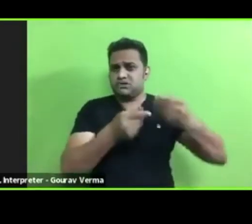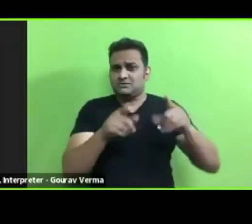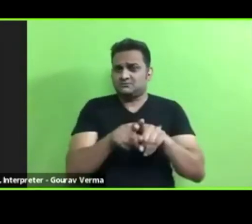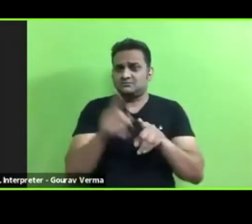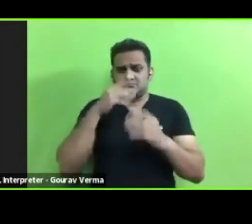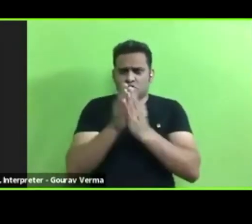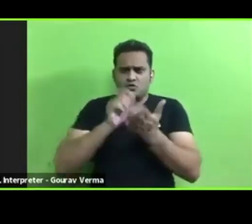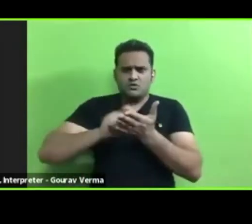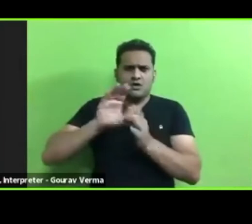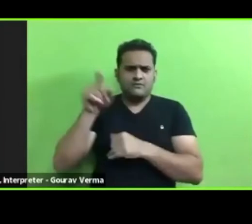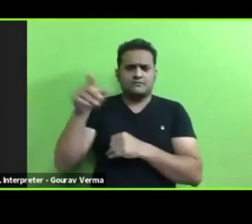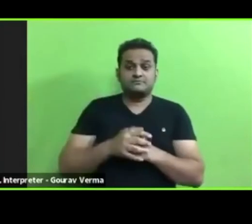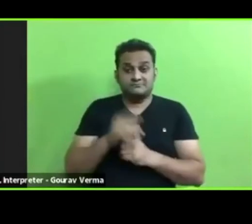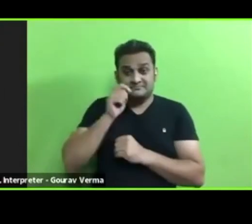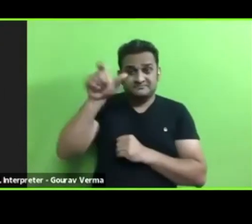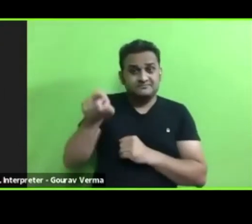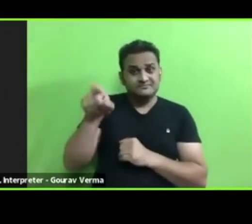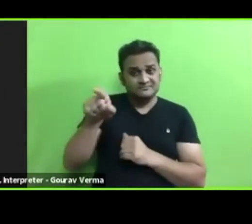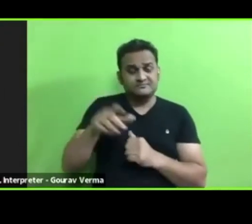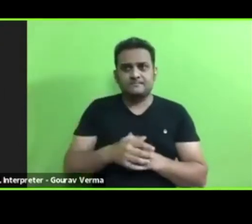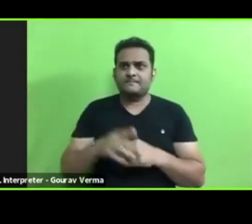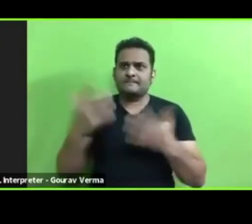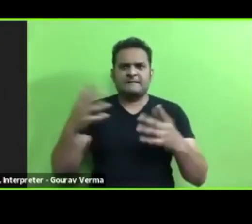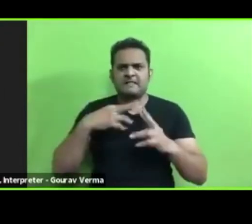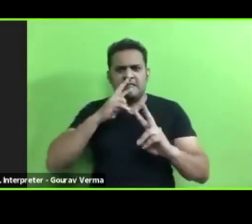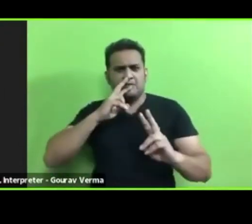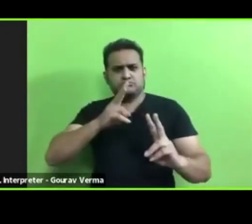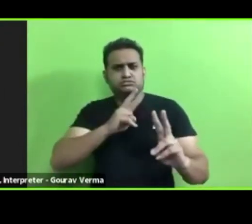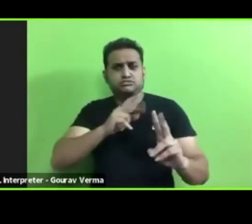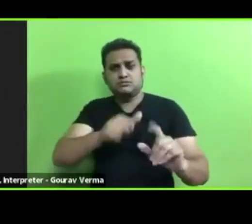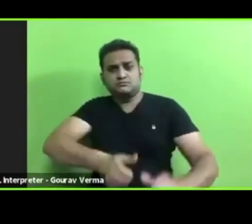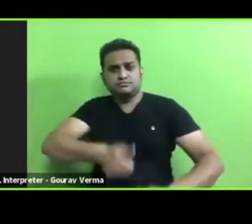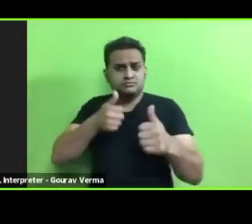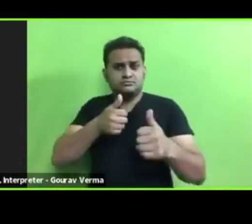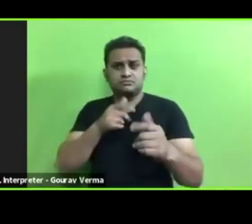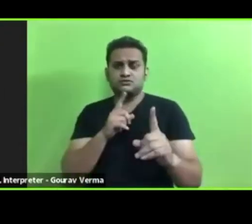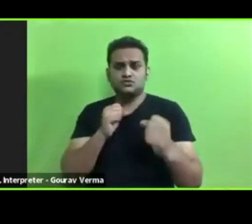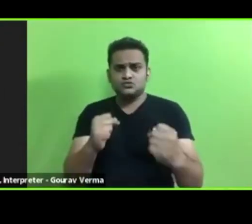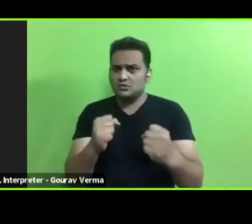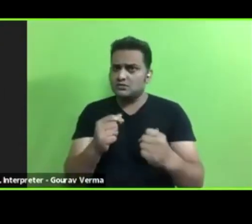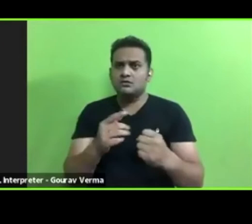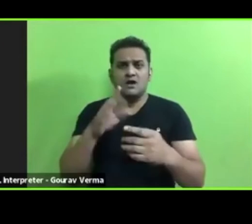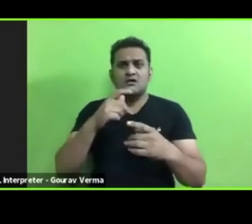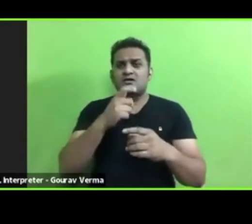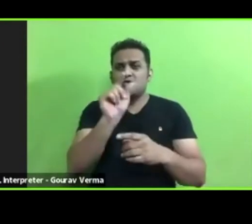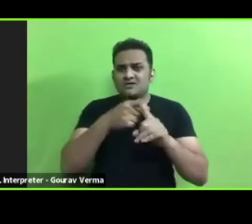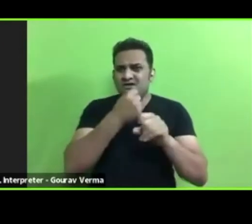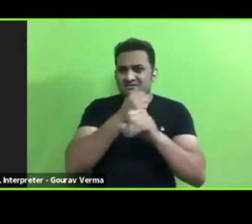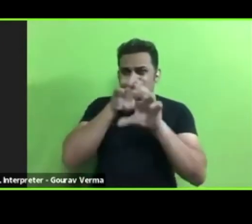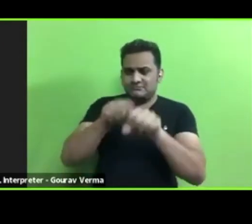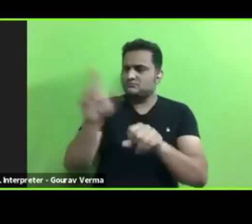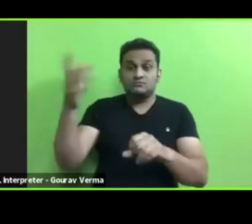one who is very blunt about his depositions to the British government. He doesn't